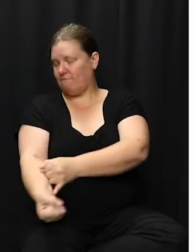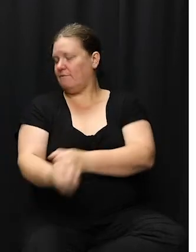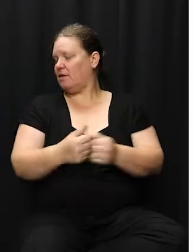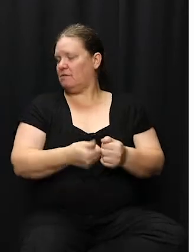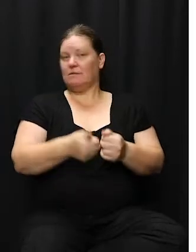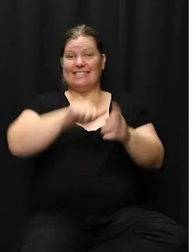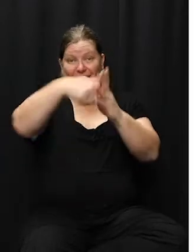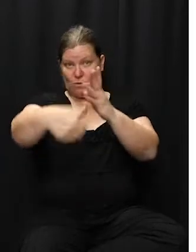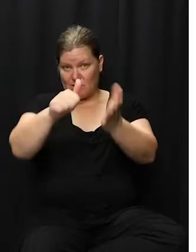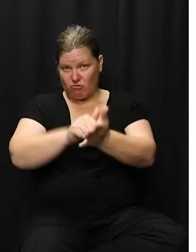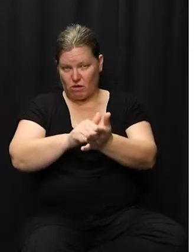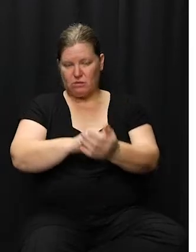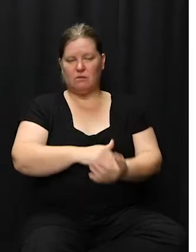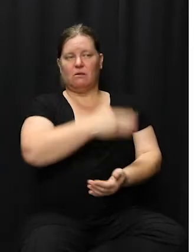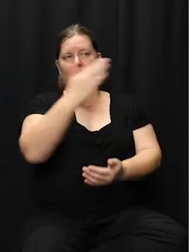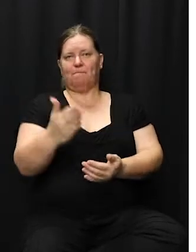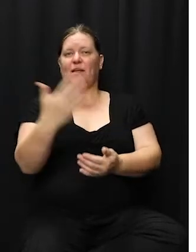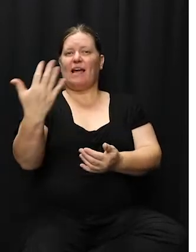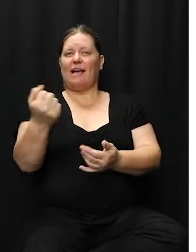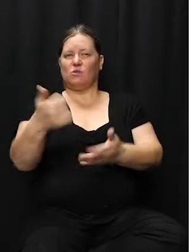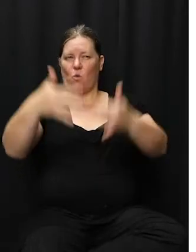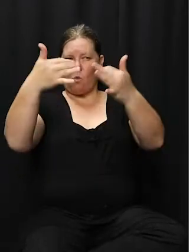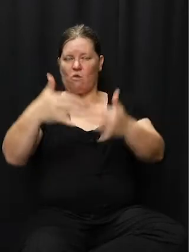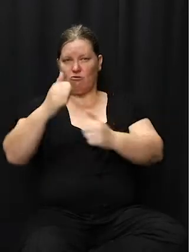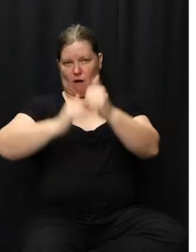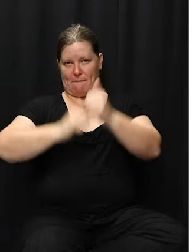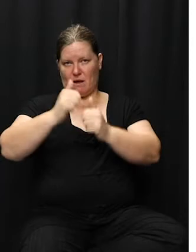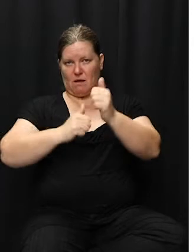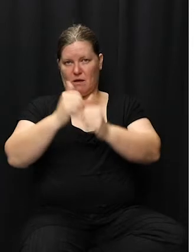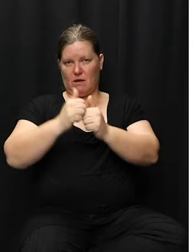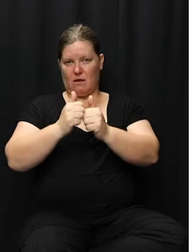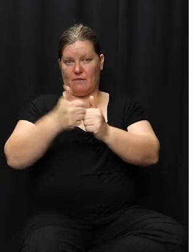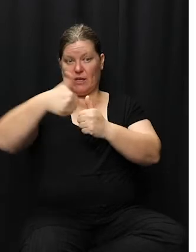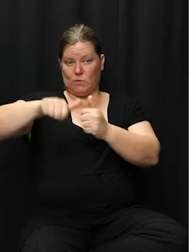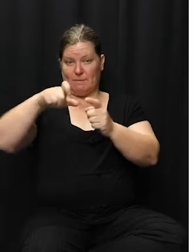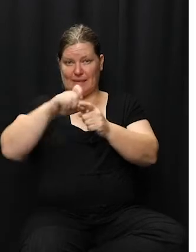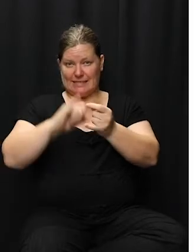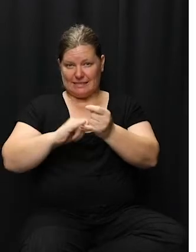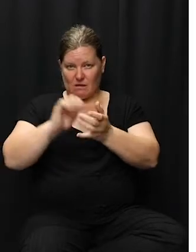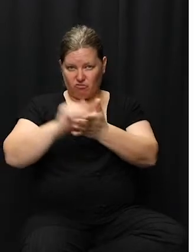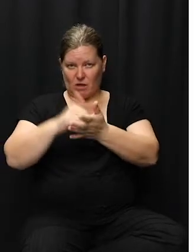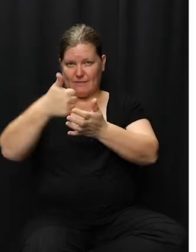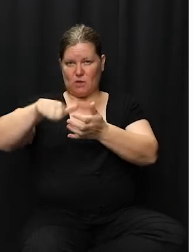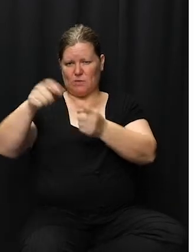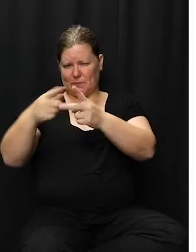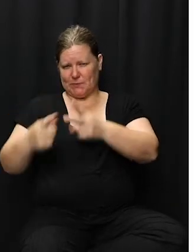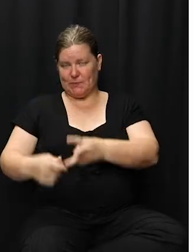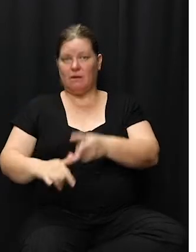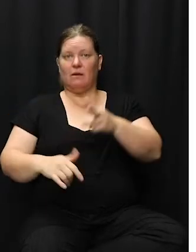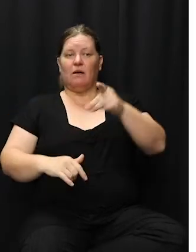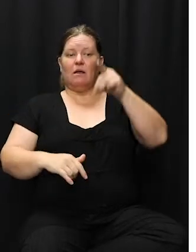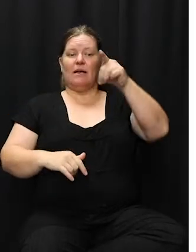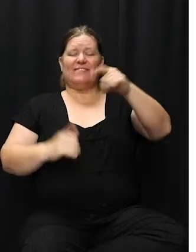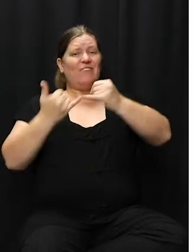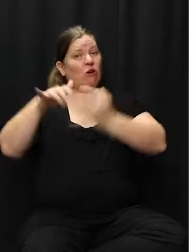an orientation? Do they have sort of the middle events? Do they have a conclusion, etc.? And sequencing. And they also